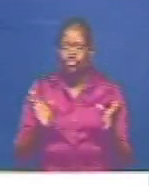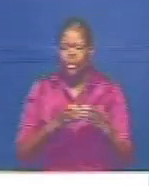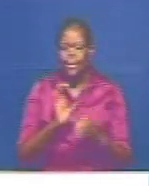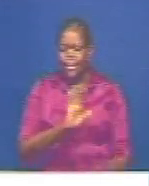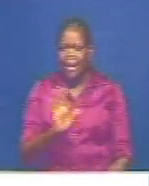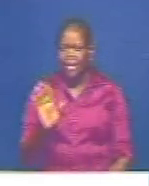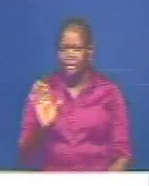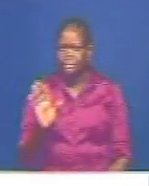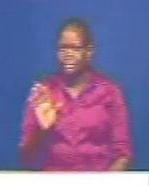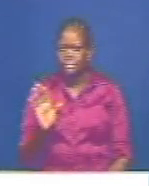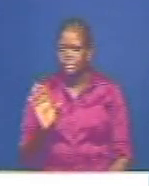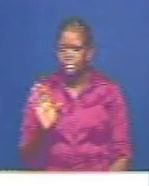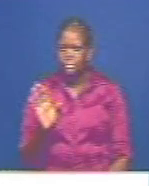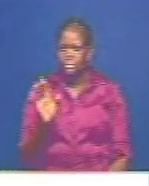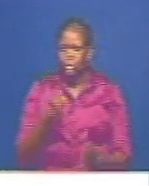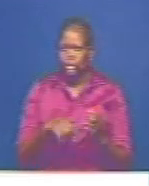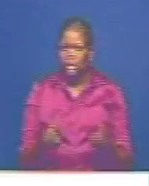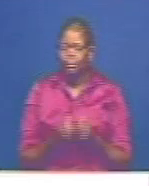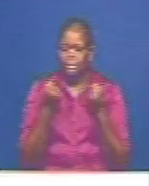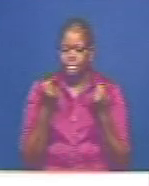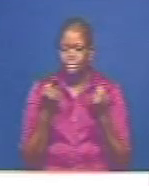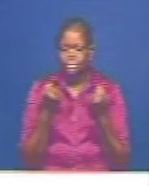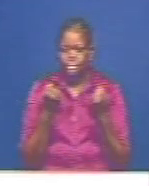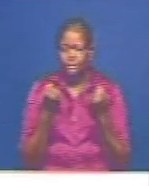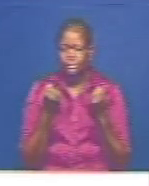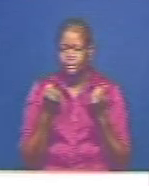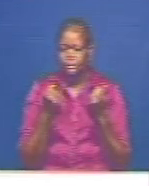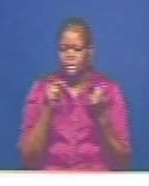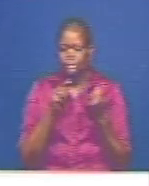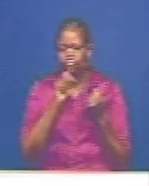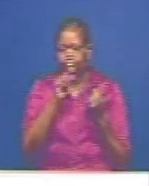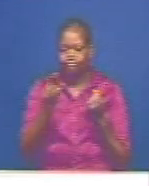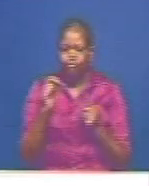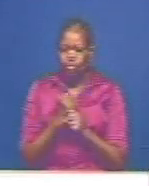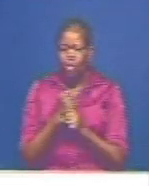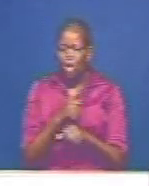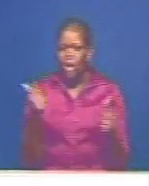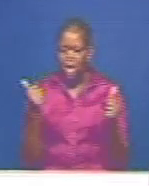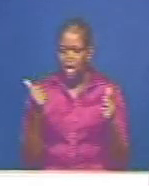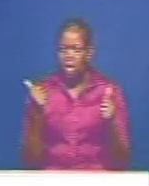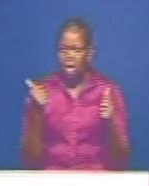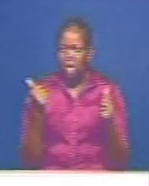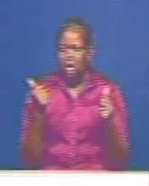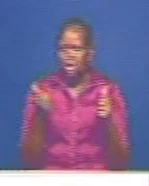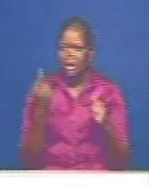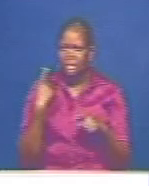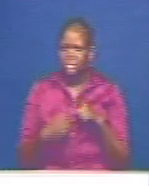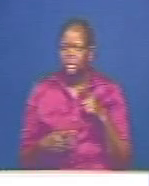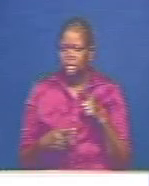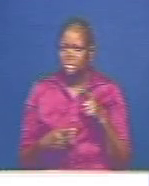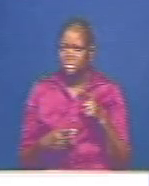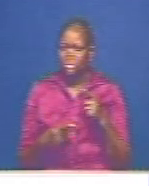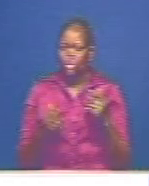Mm-hmm. What happened is the drip irrigation worked very well. Last year, you remember we